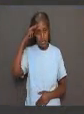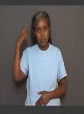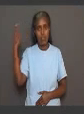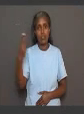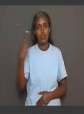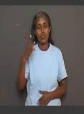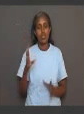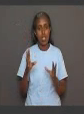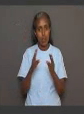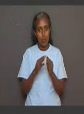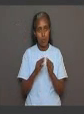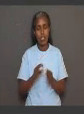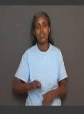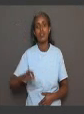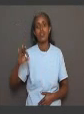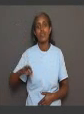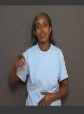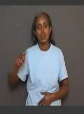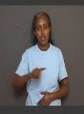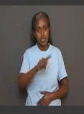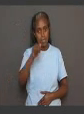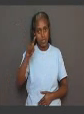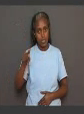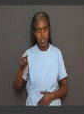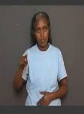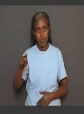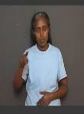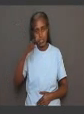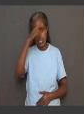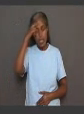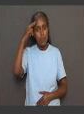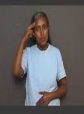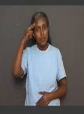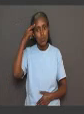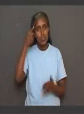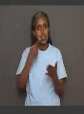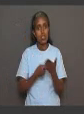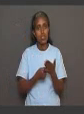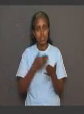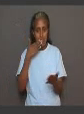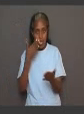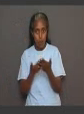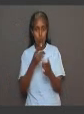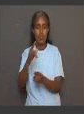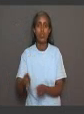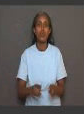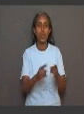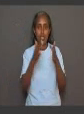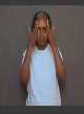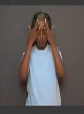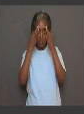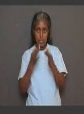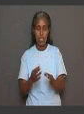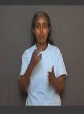One reason to use a cumulative frequency curve is because it is a good